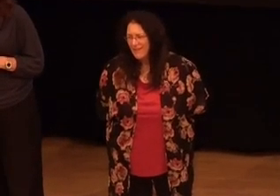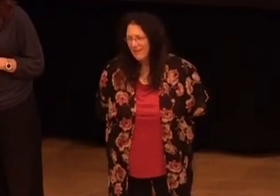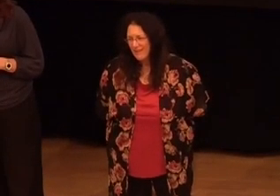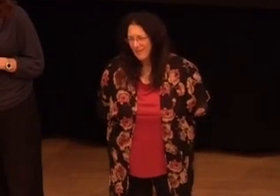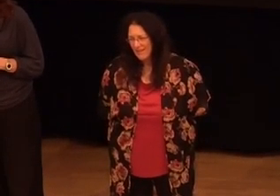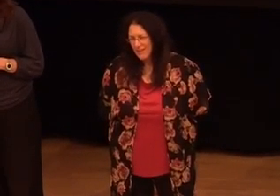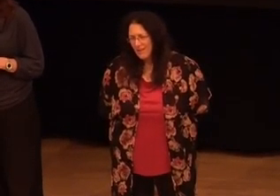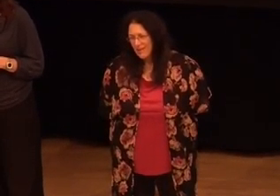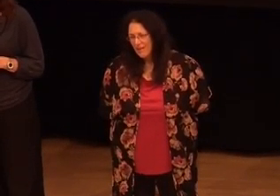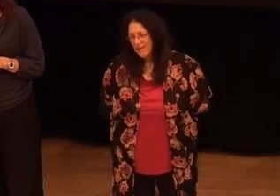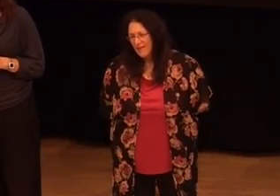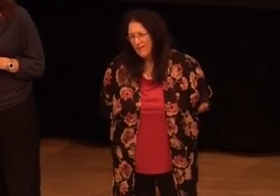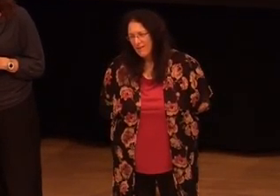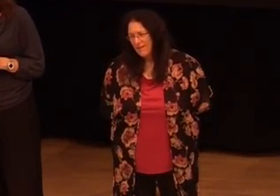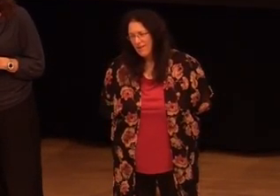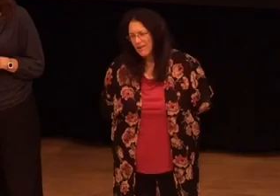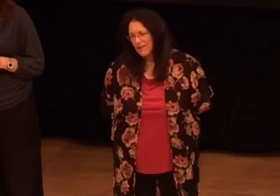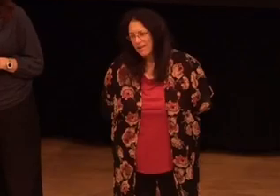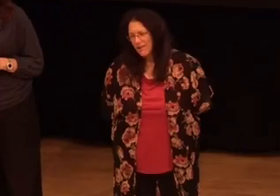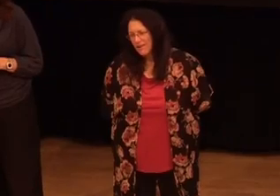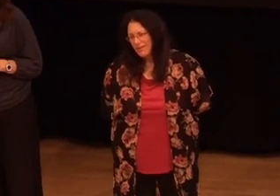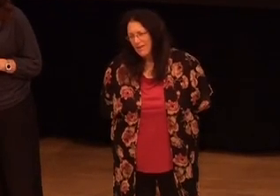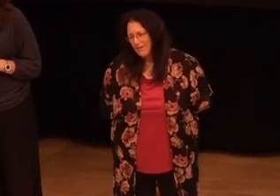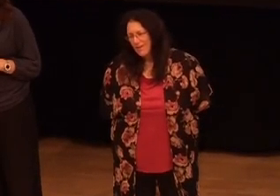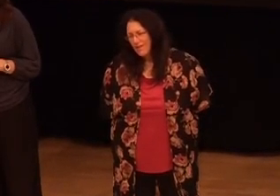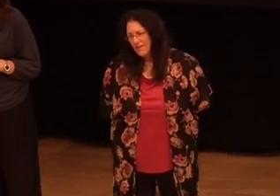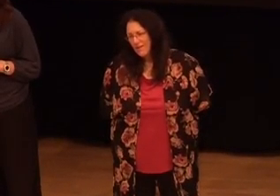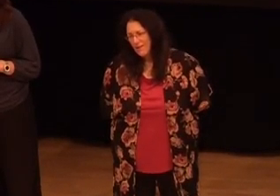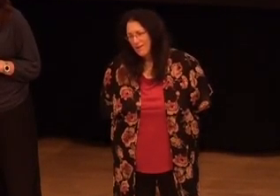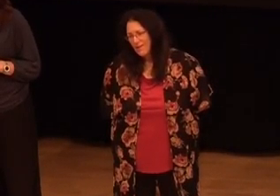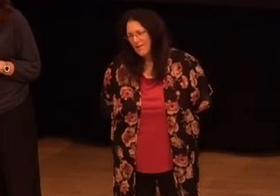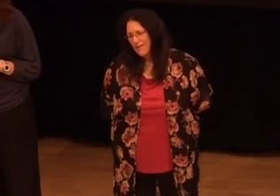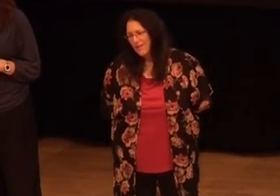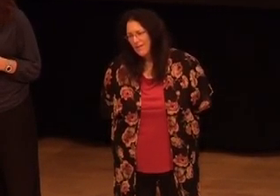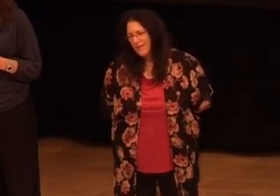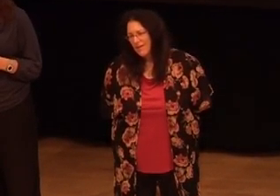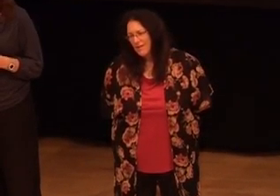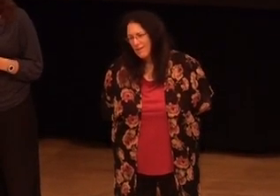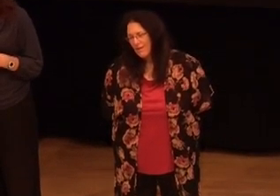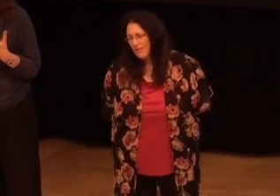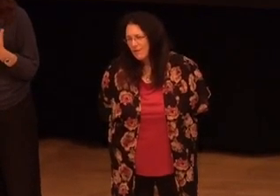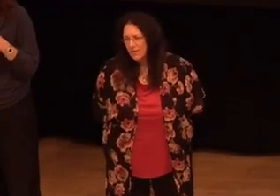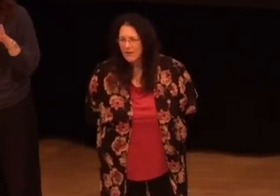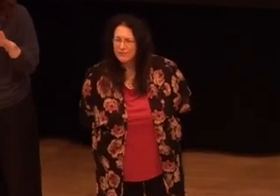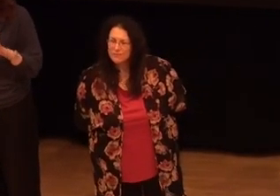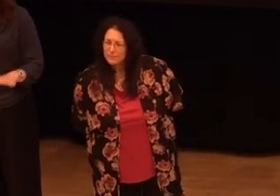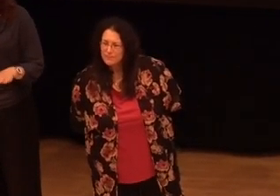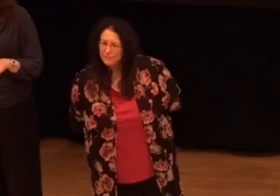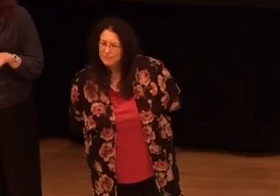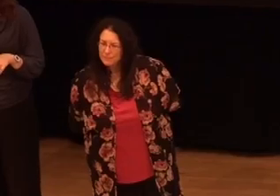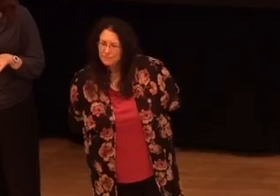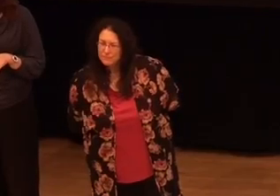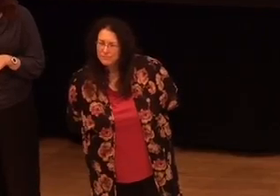I just wanted to say that this is all great, But do you